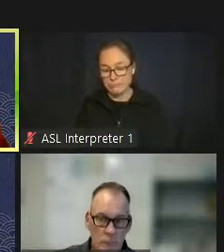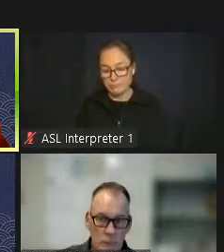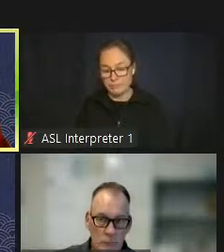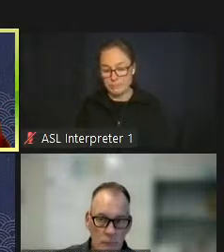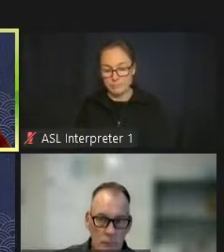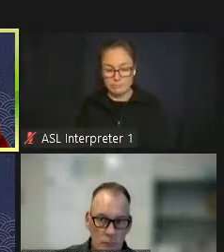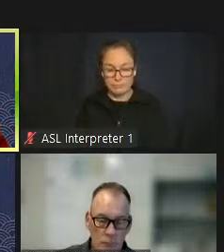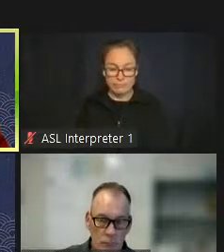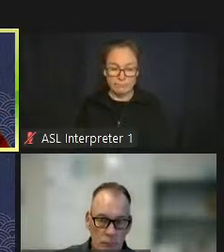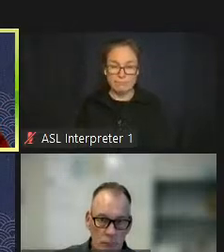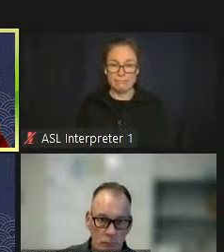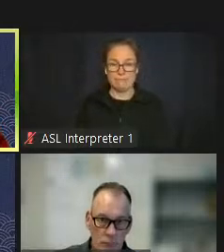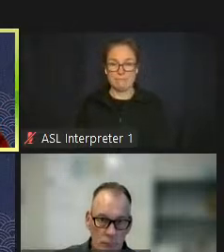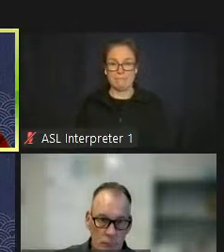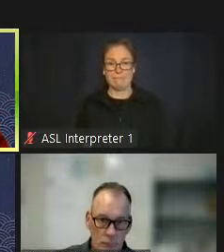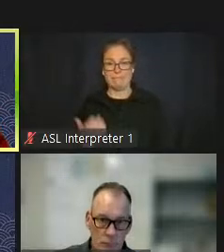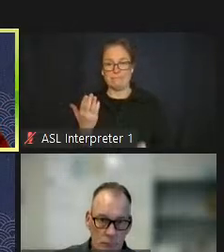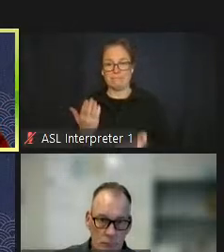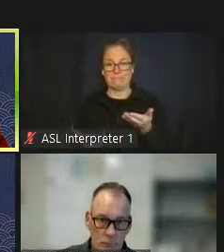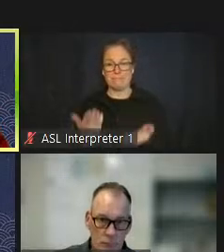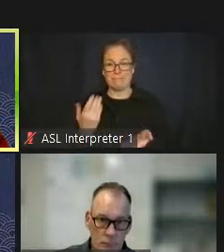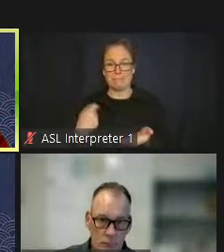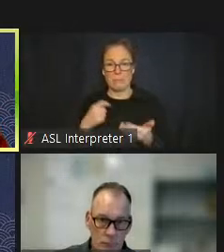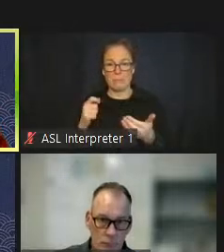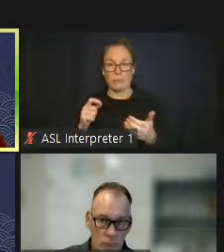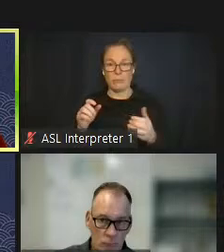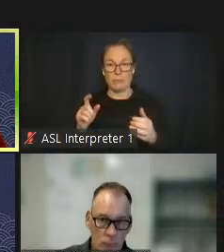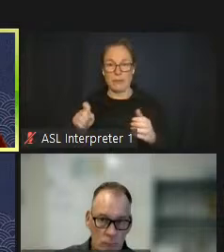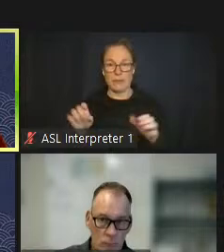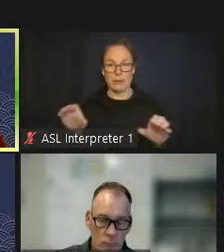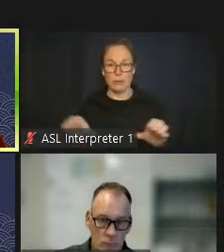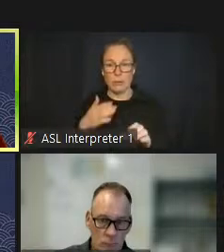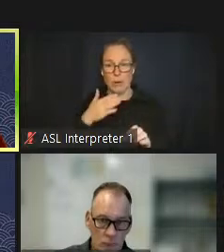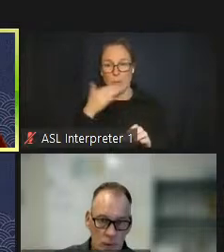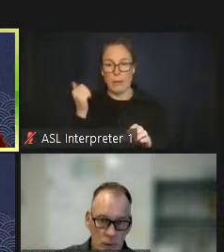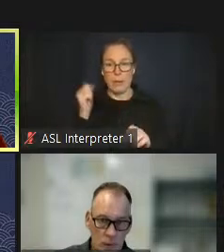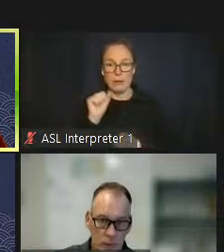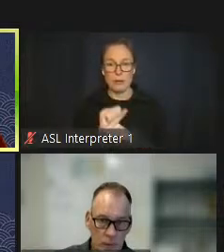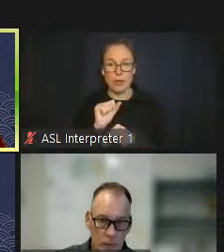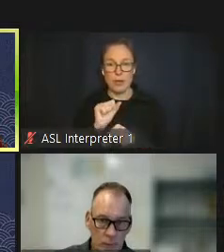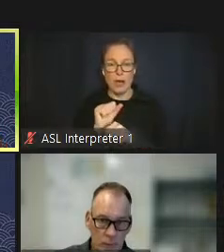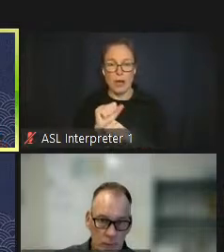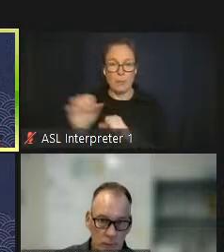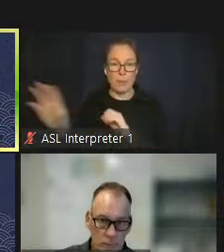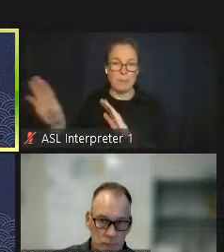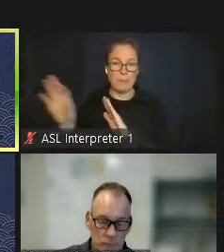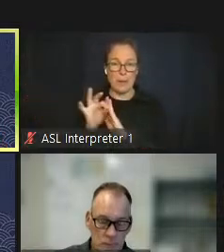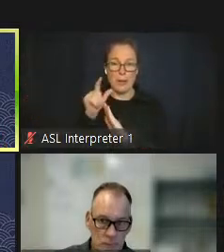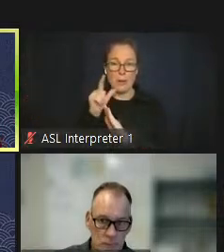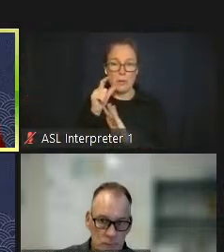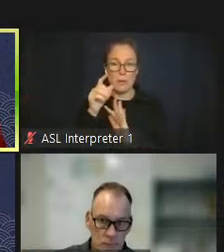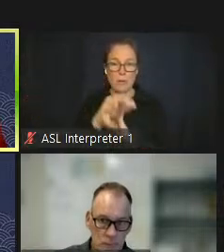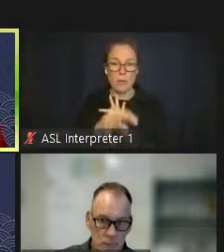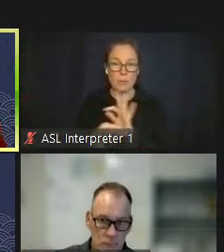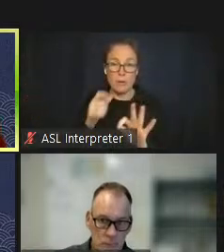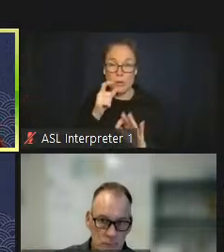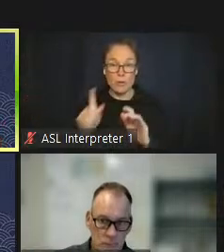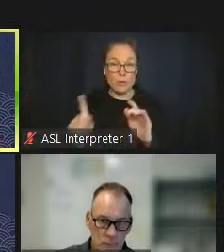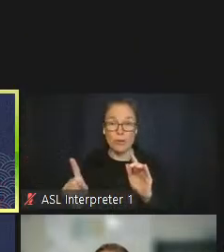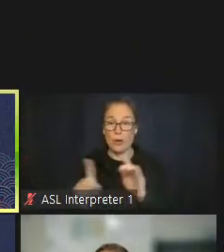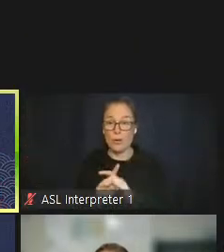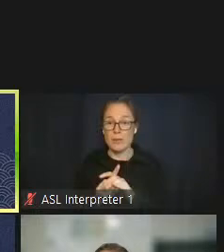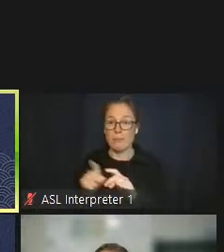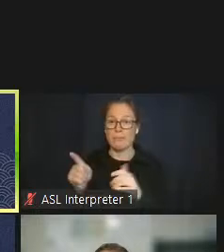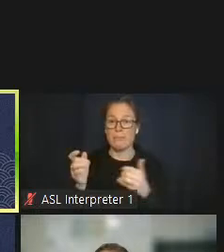a better job in appointing alternates, and then whoever shows up actually serves